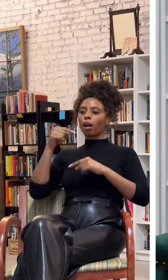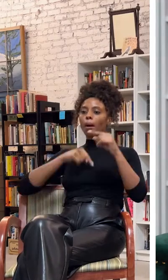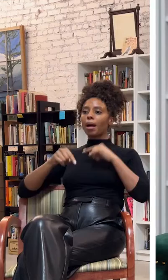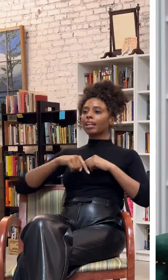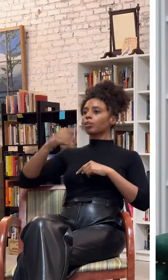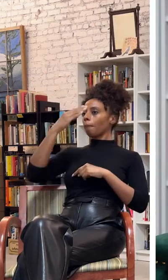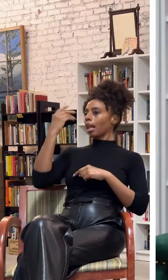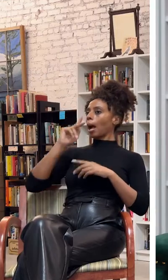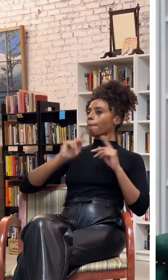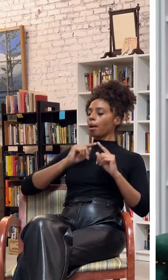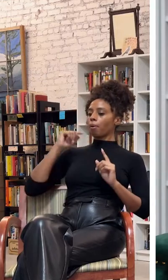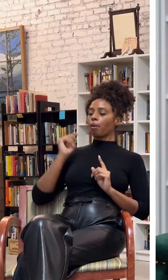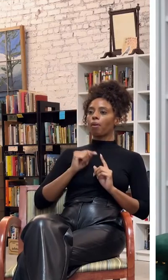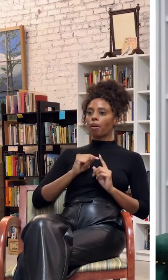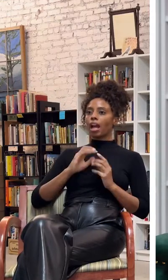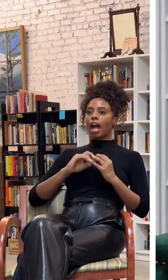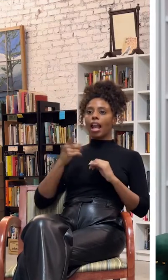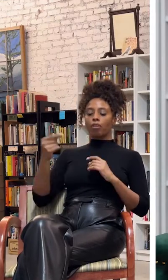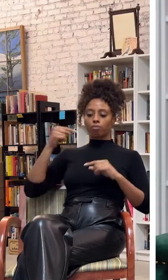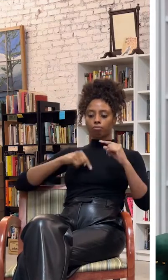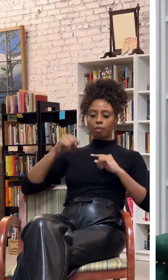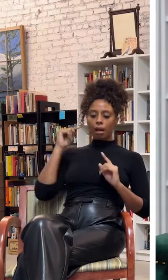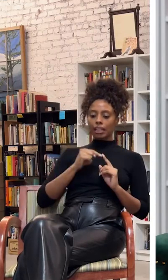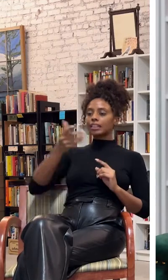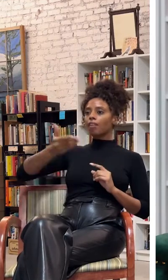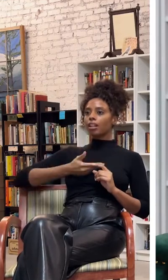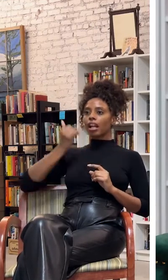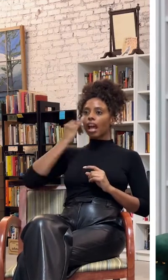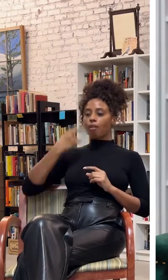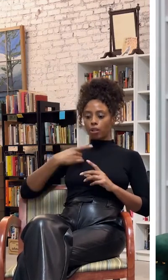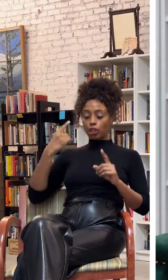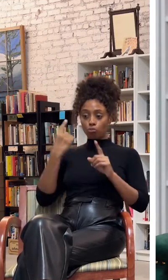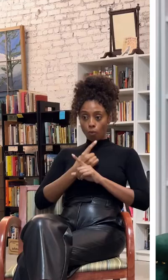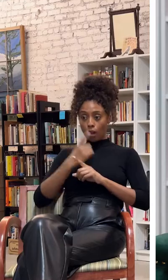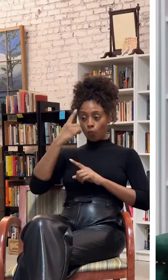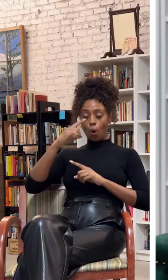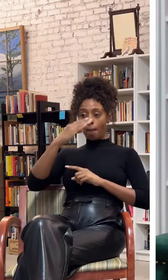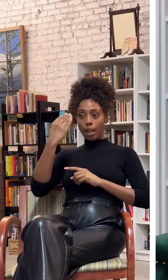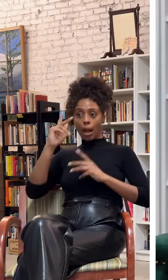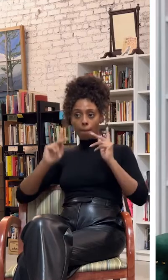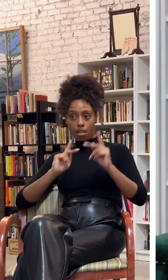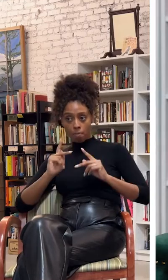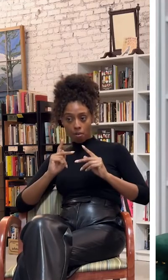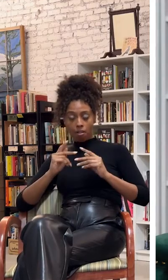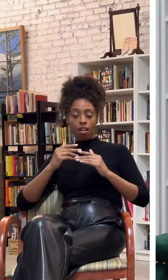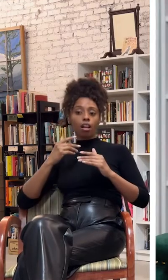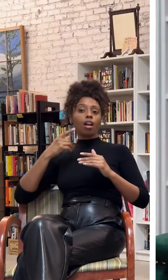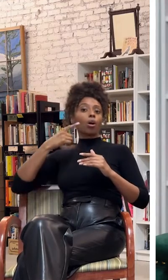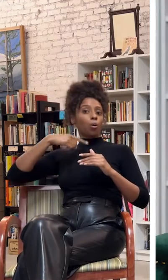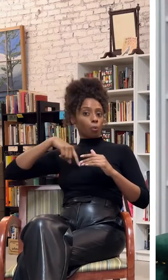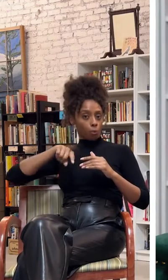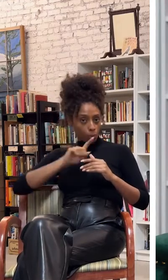Black people, and how often you come back to this invitation of, if we get this right for Black people, then we